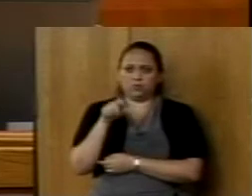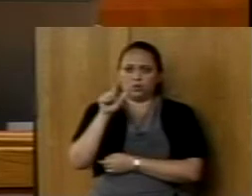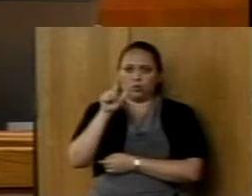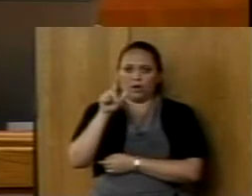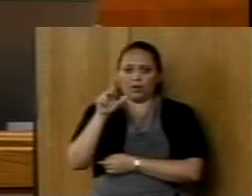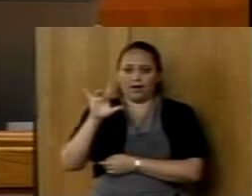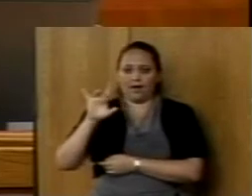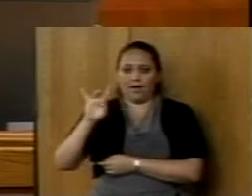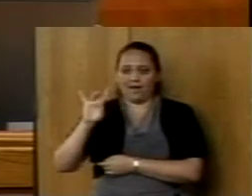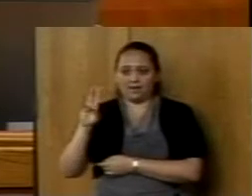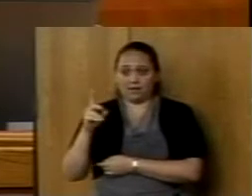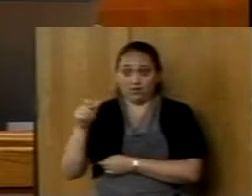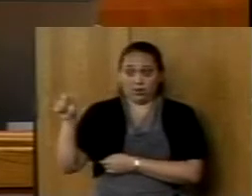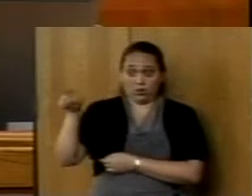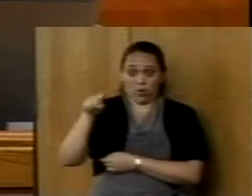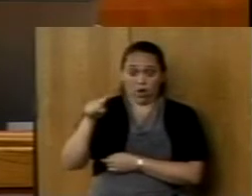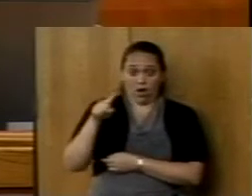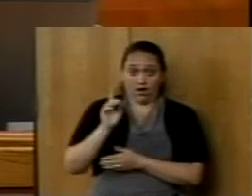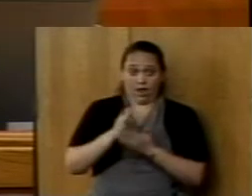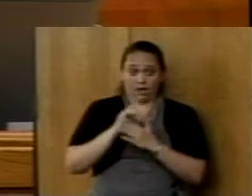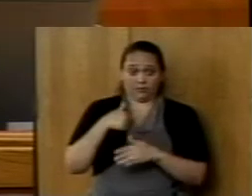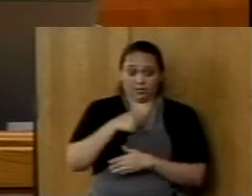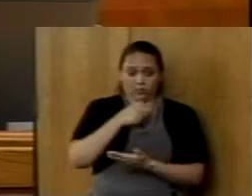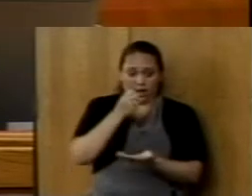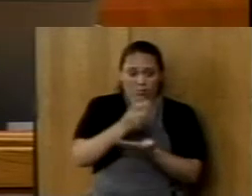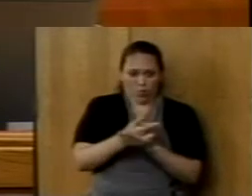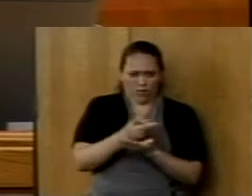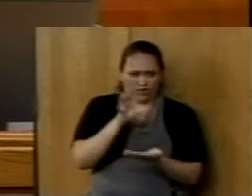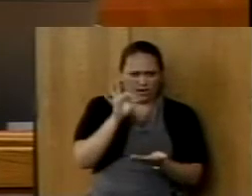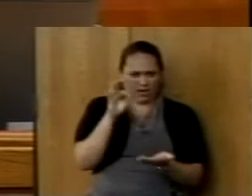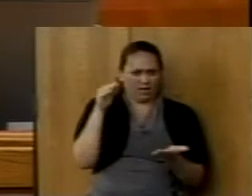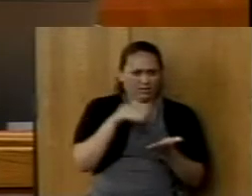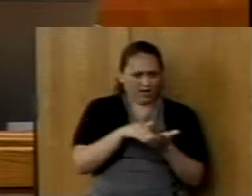$13,023.87. And you all are asking for us to approve a payment of